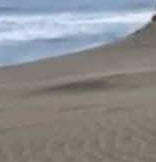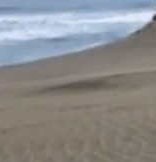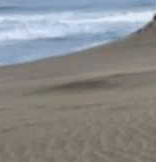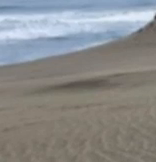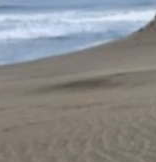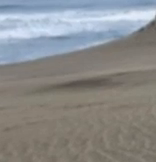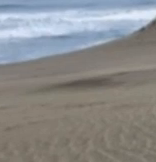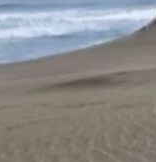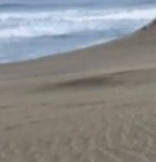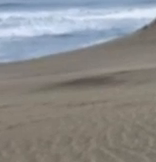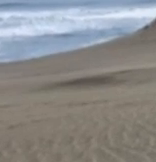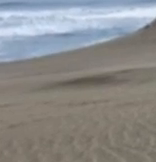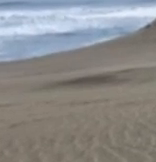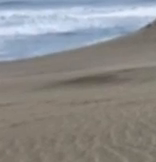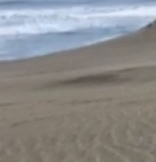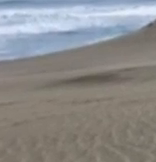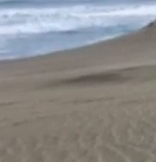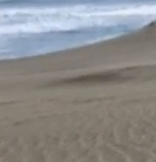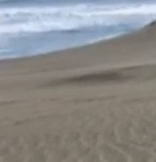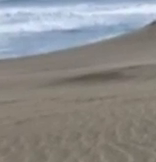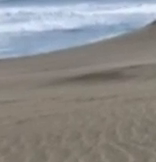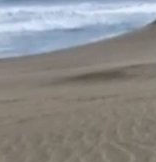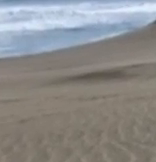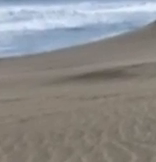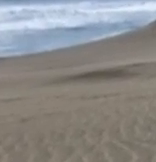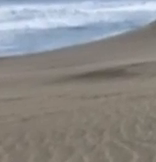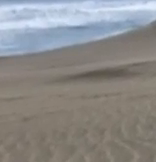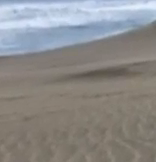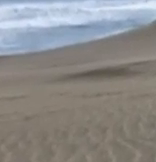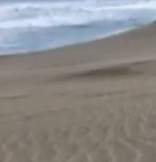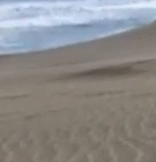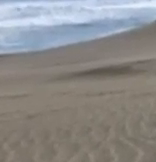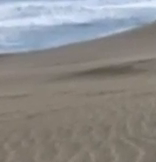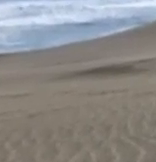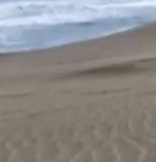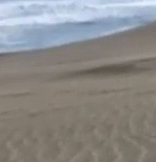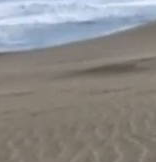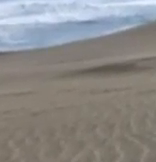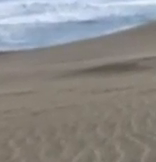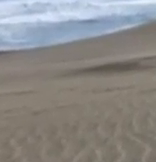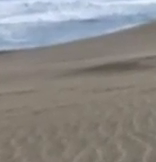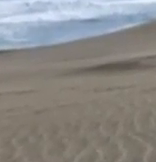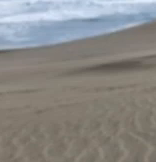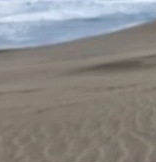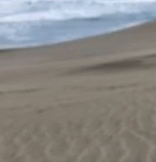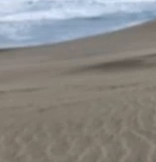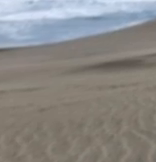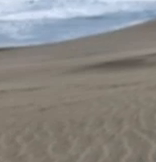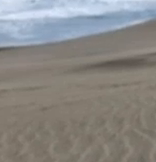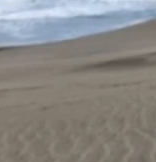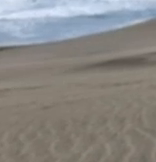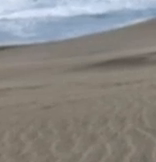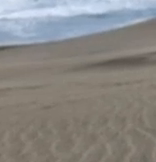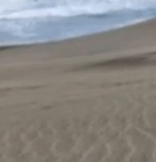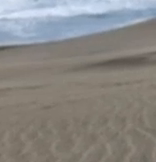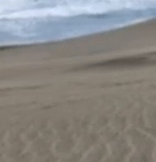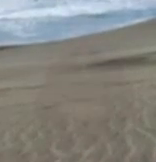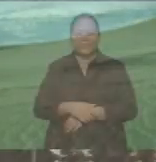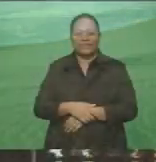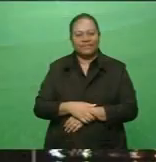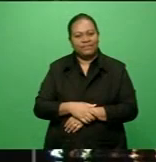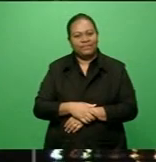Singatoka Sand Dunes, showing the peaceful place it is for any local who wants some exercise, climbing the dunes and then enjoying the sights and